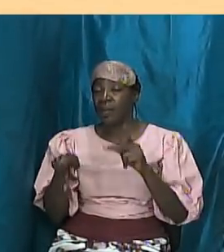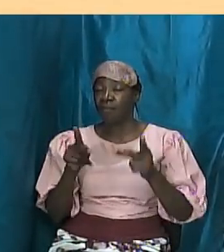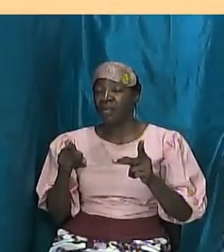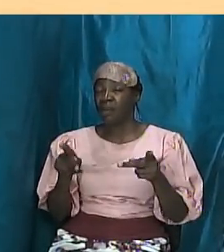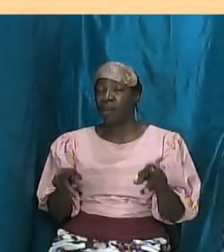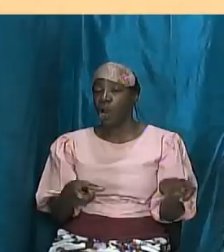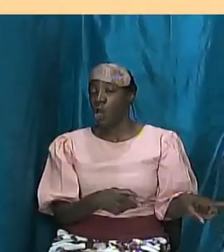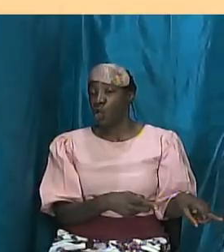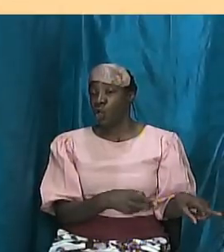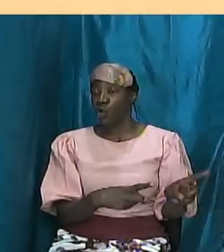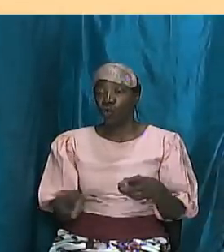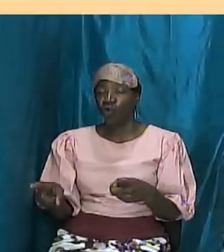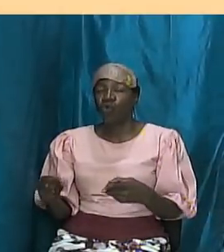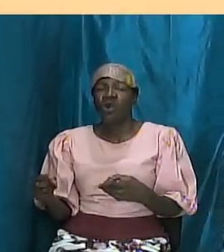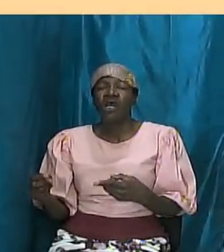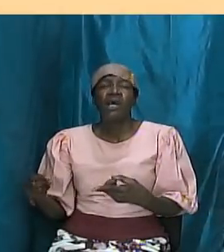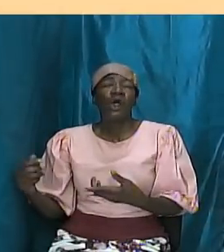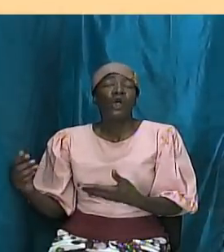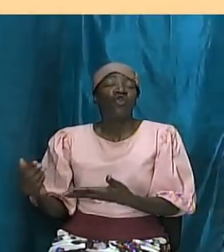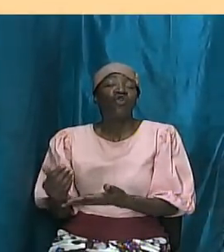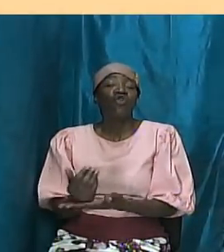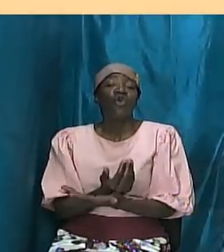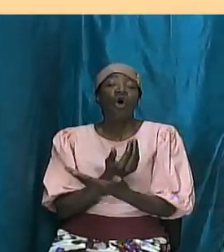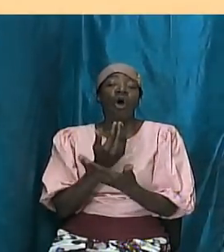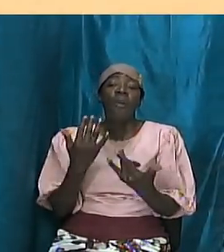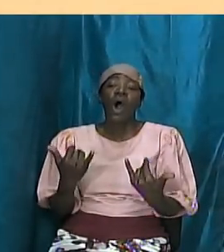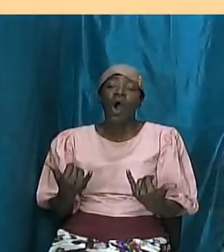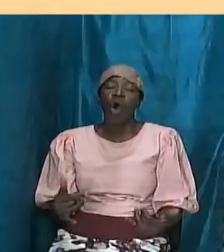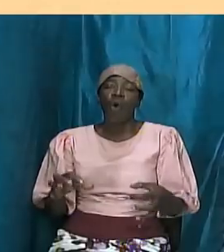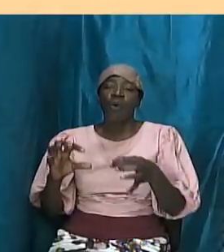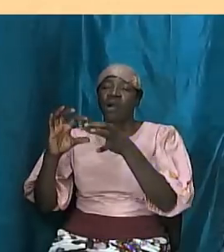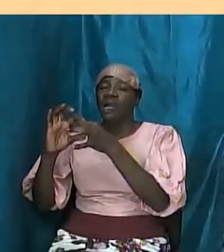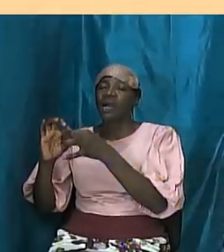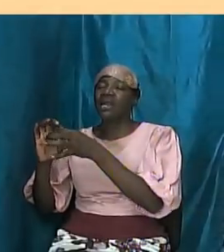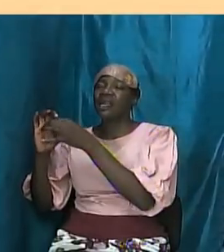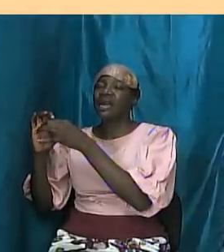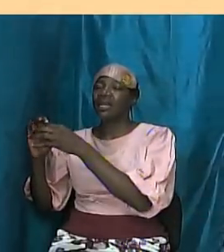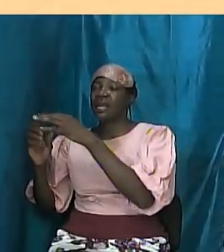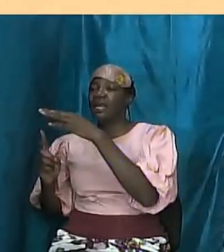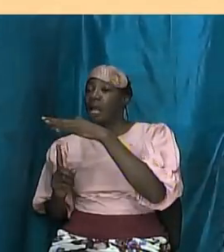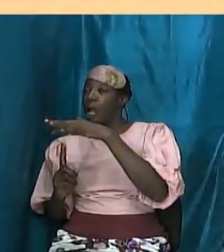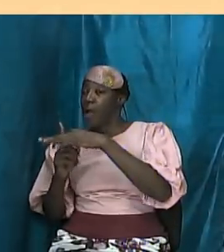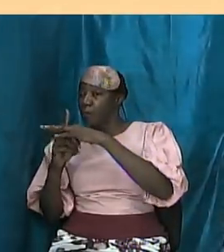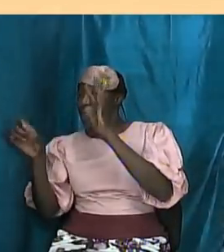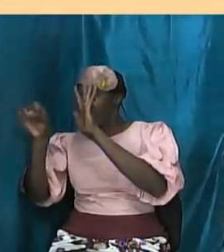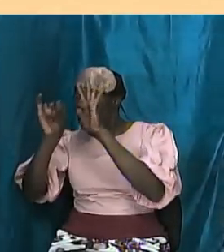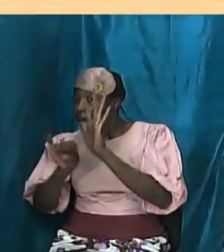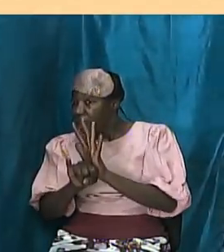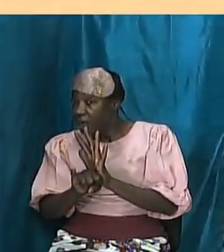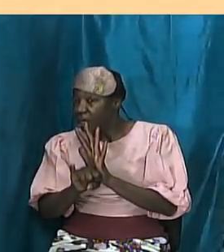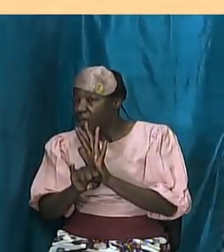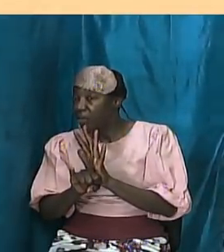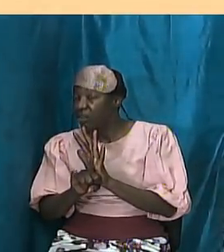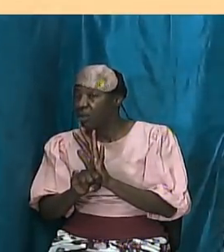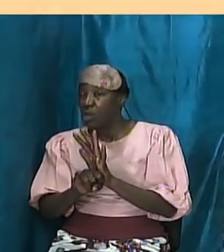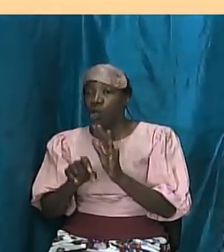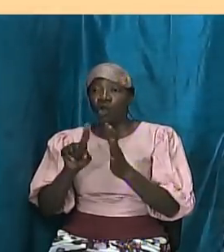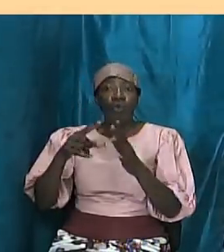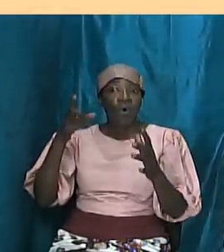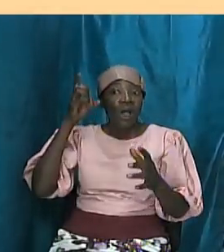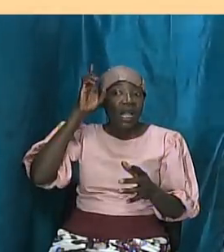have somehow connected evolution to education. So that the point